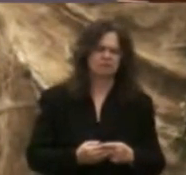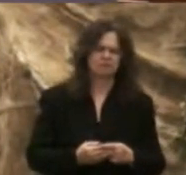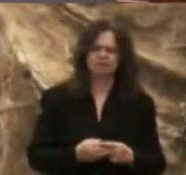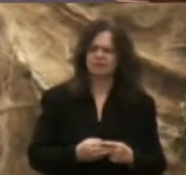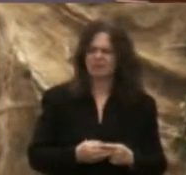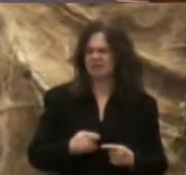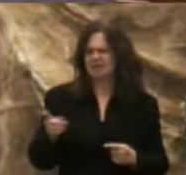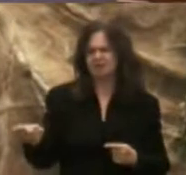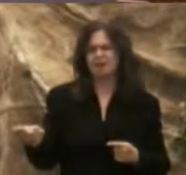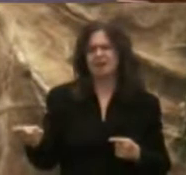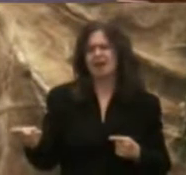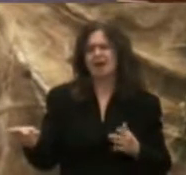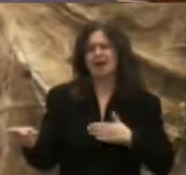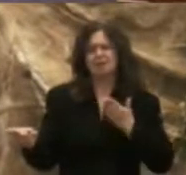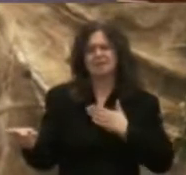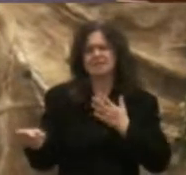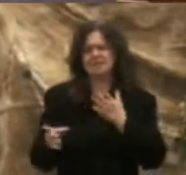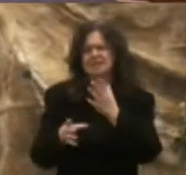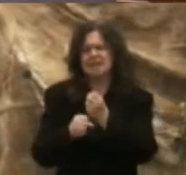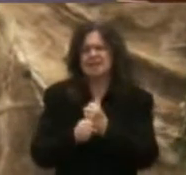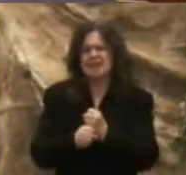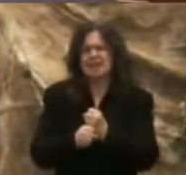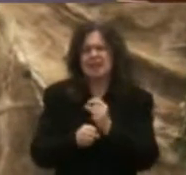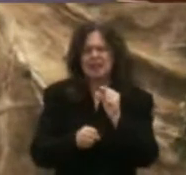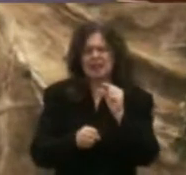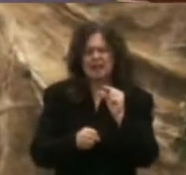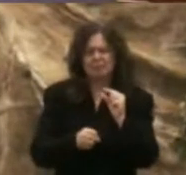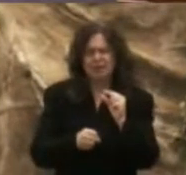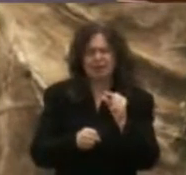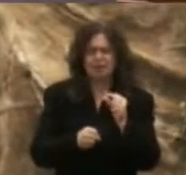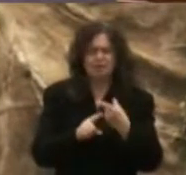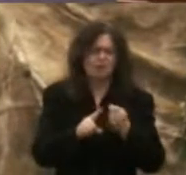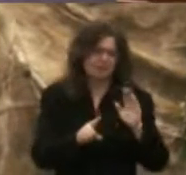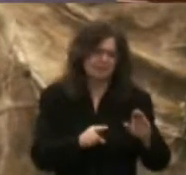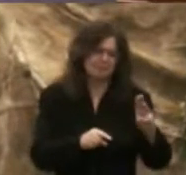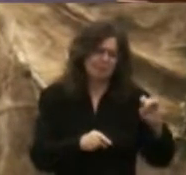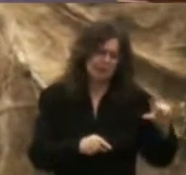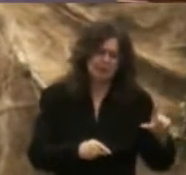the scraps from that meal?